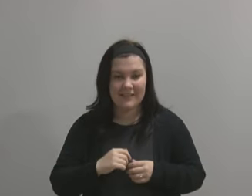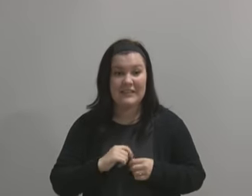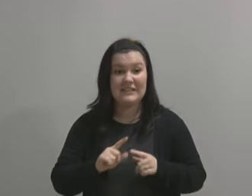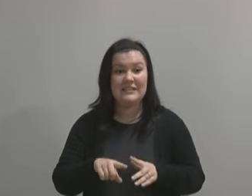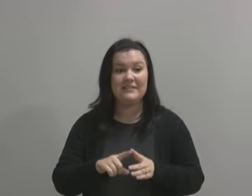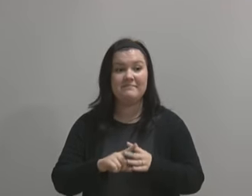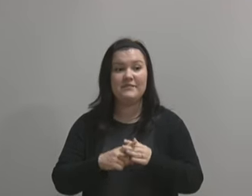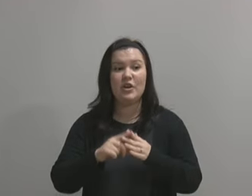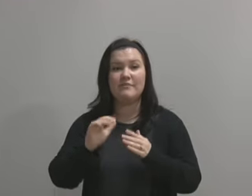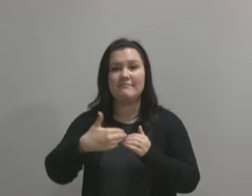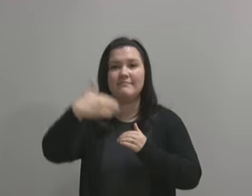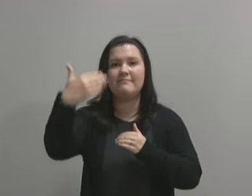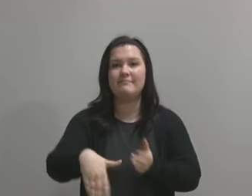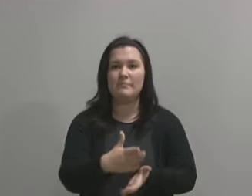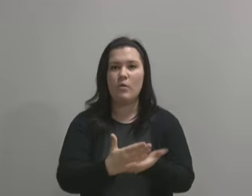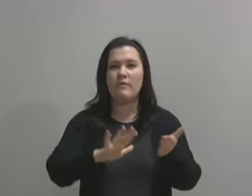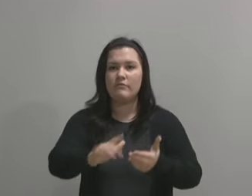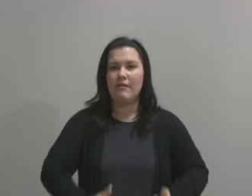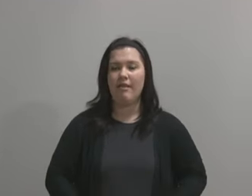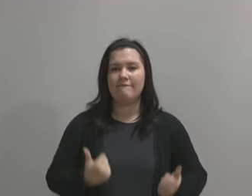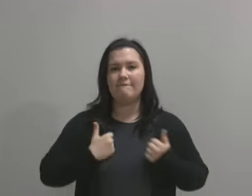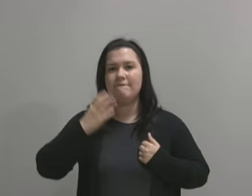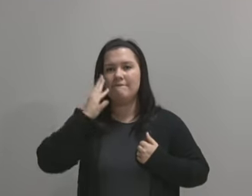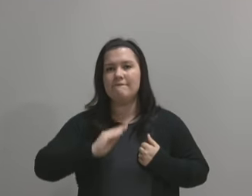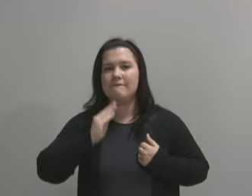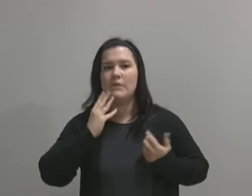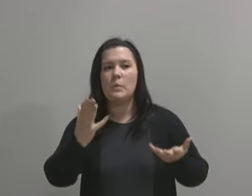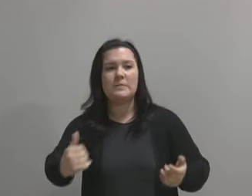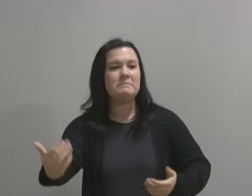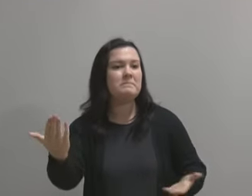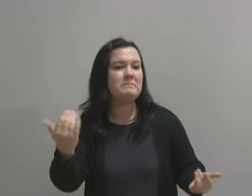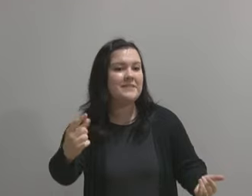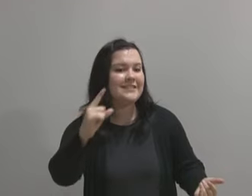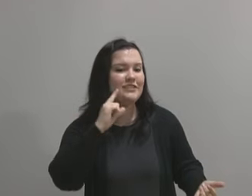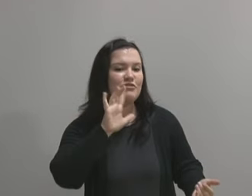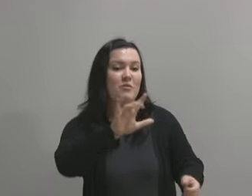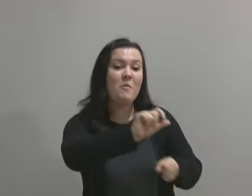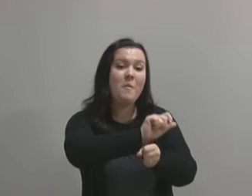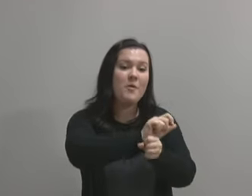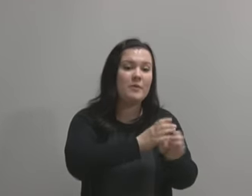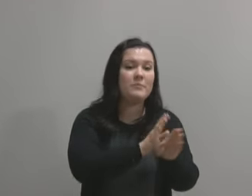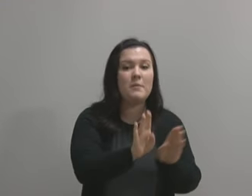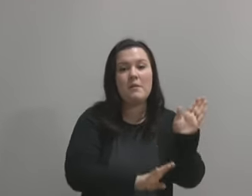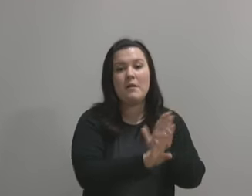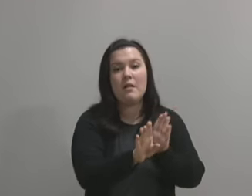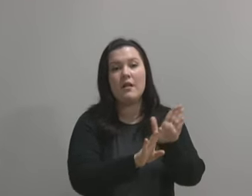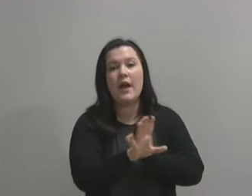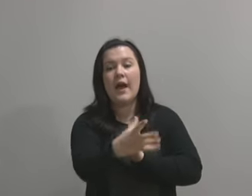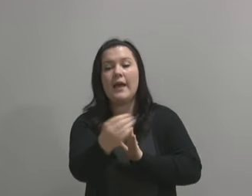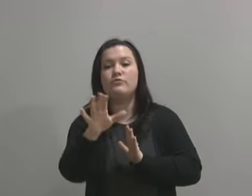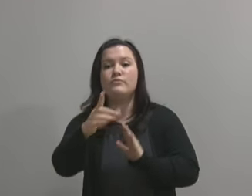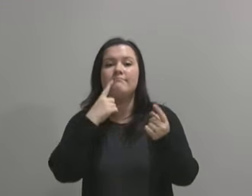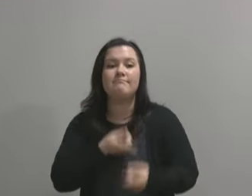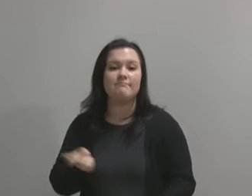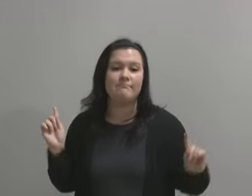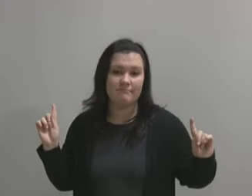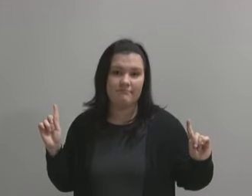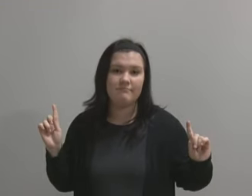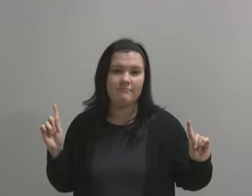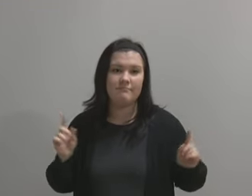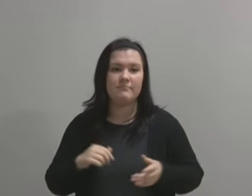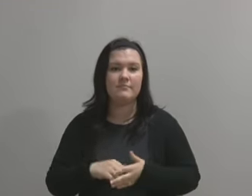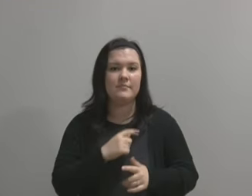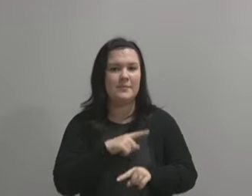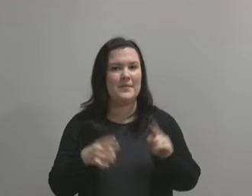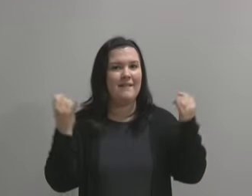the next phase of your lives. We want to hear about your career progress and your success stories.